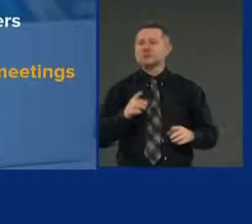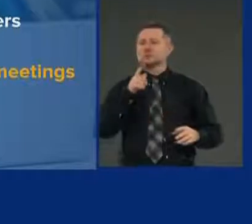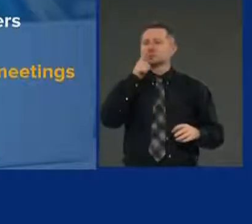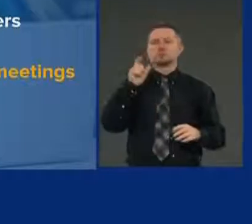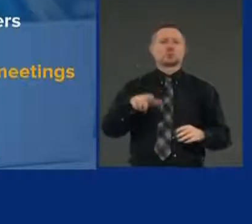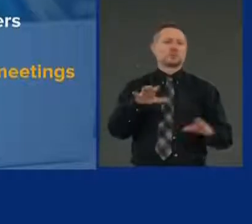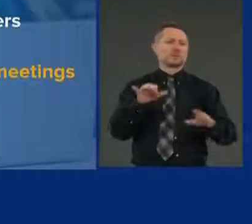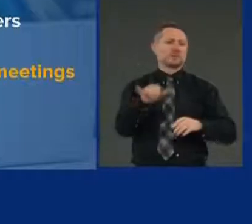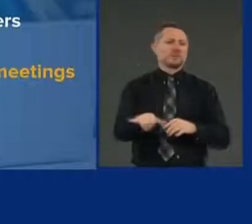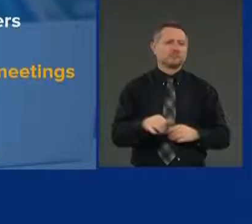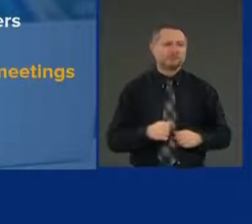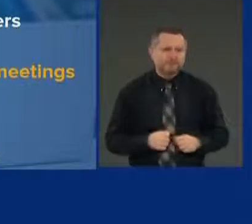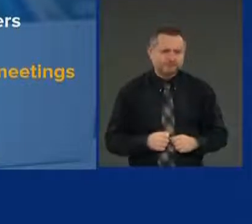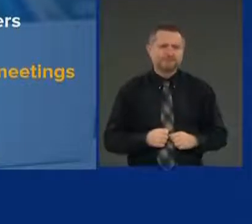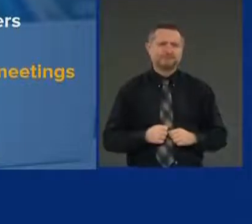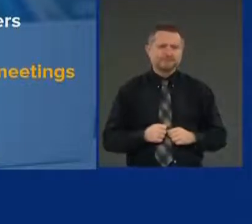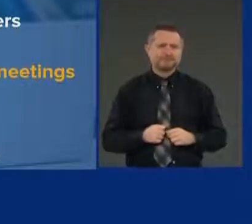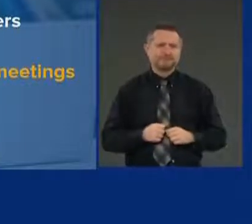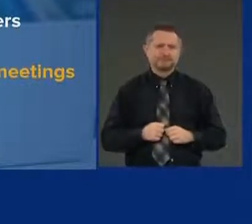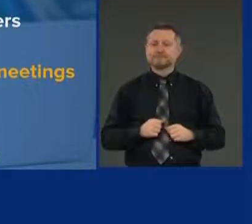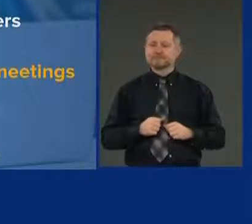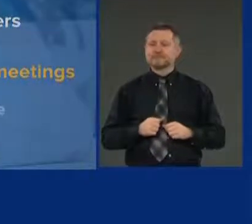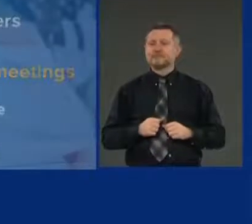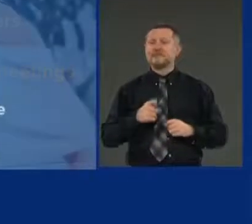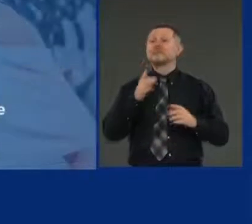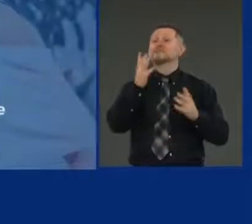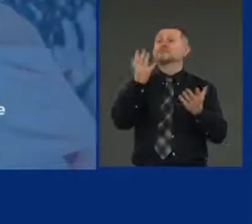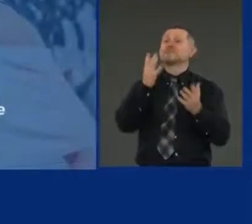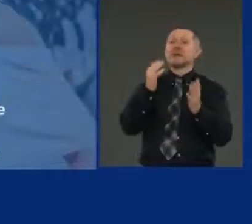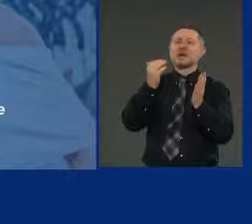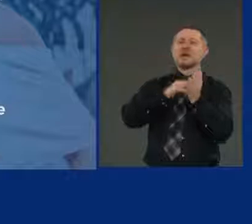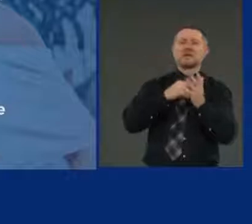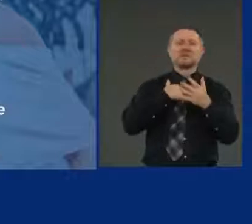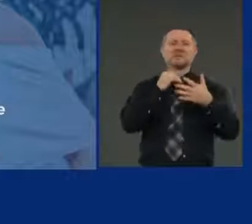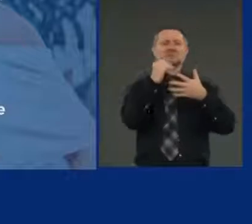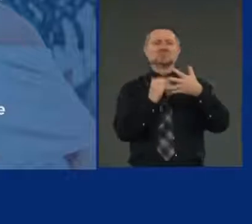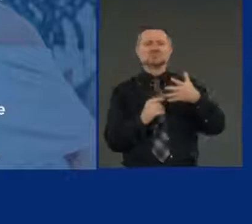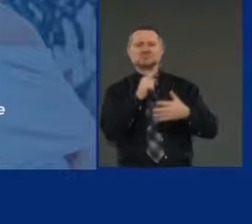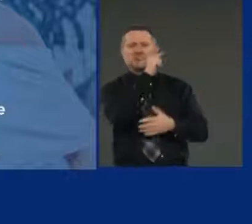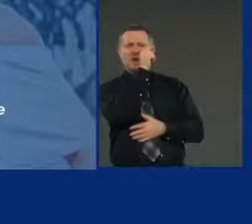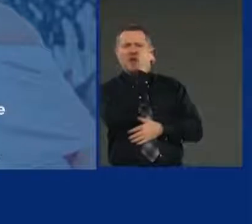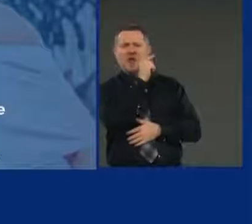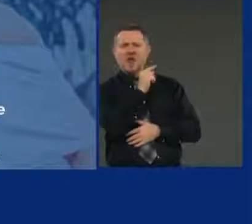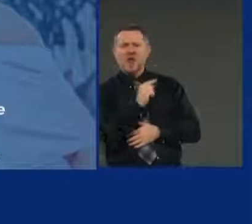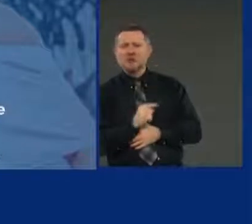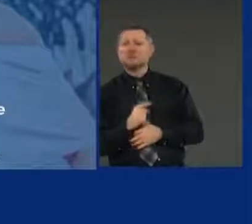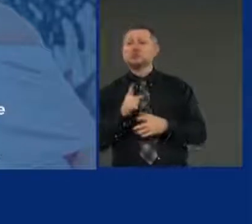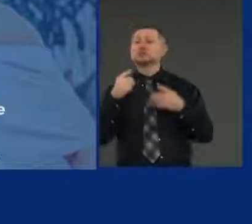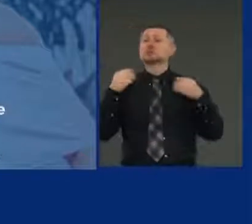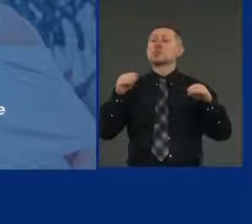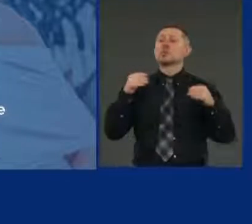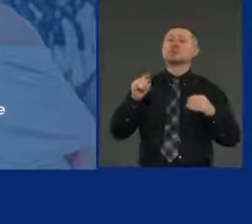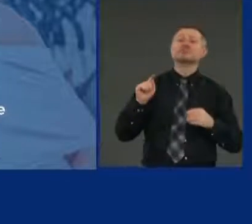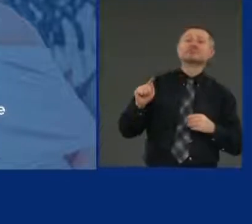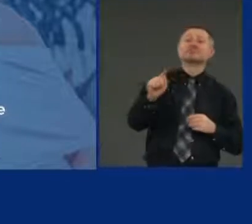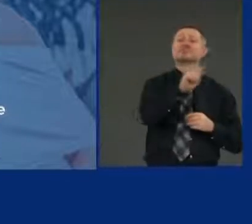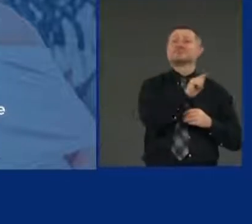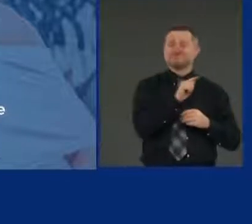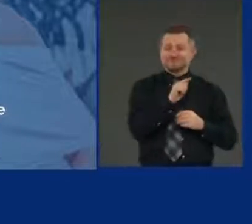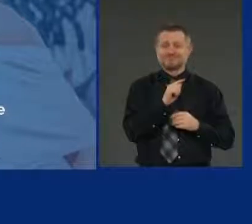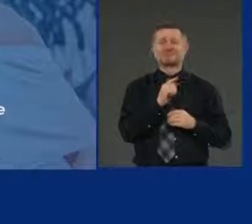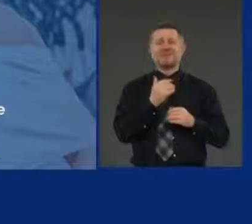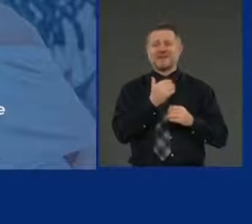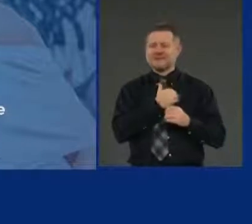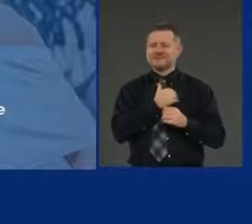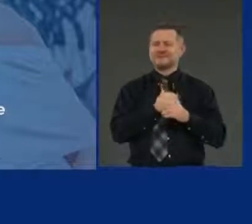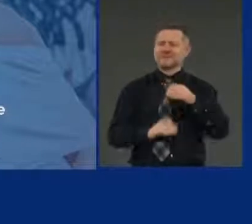now. But again, there's specific guidance for every area. Retail stores,